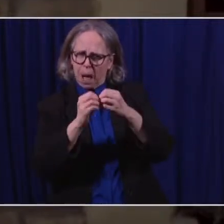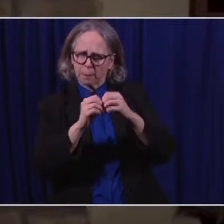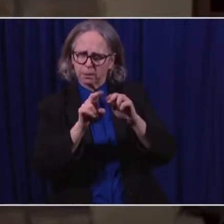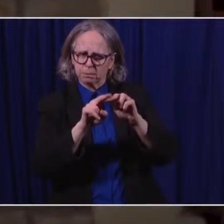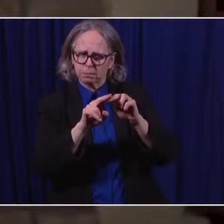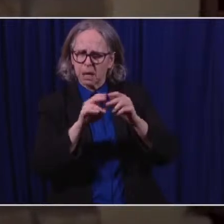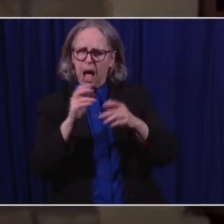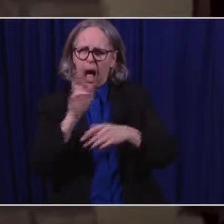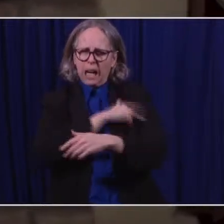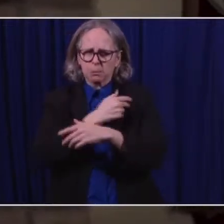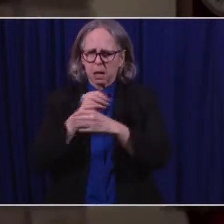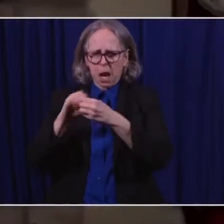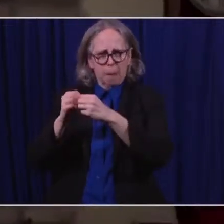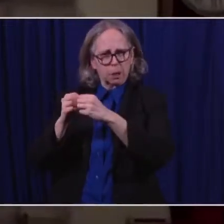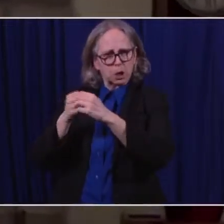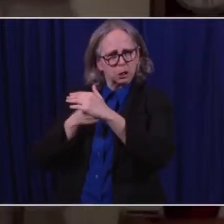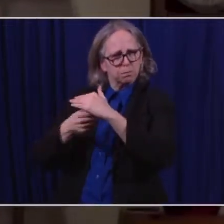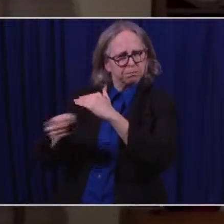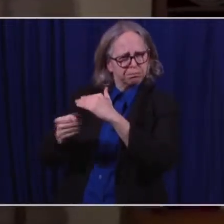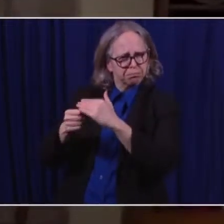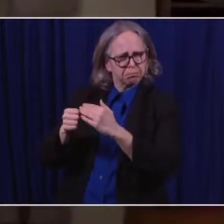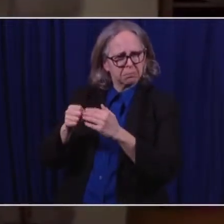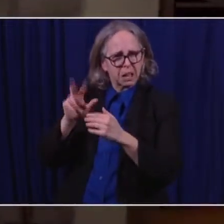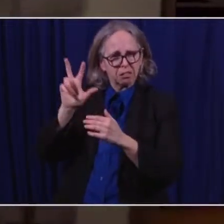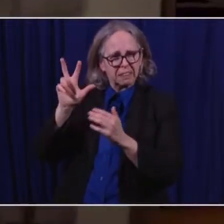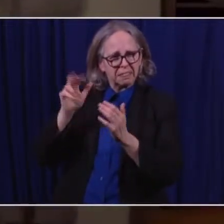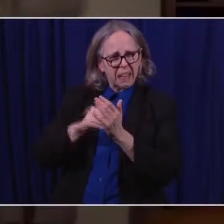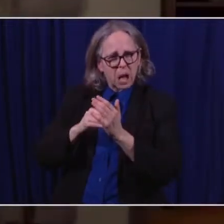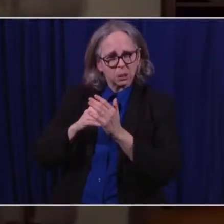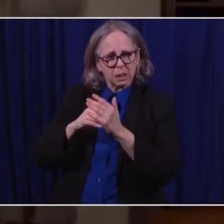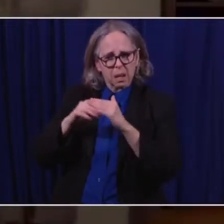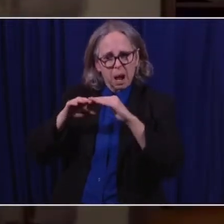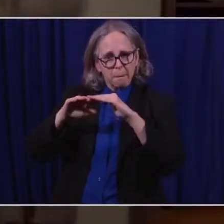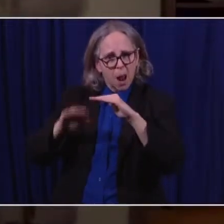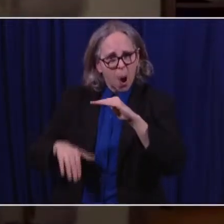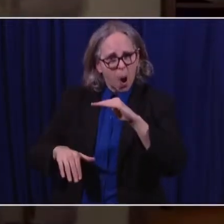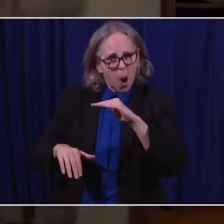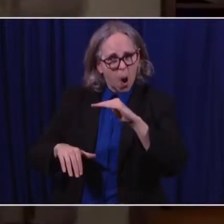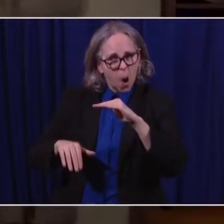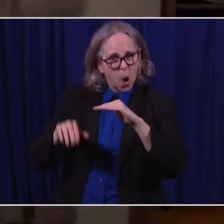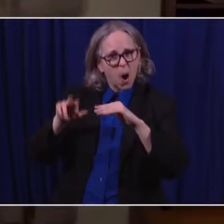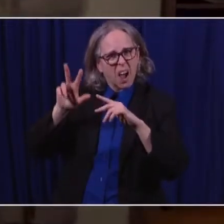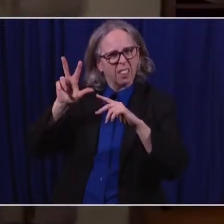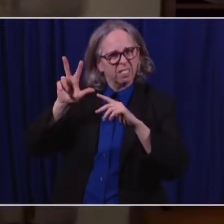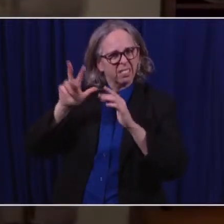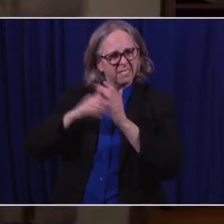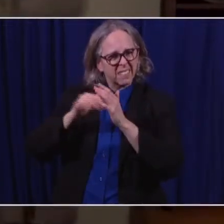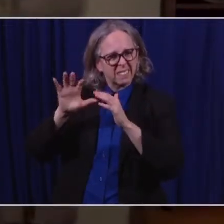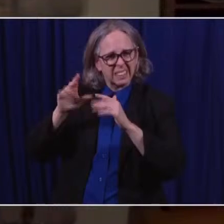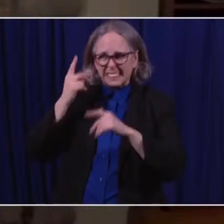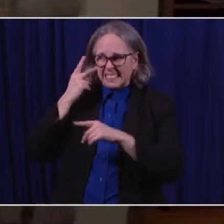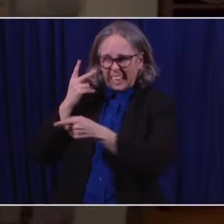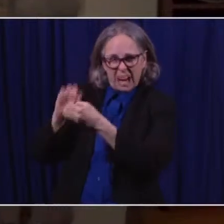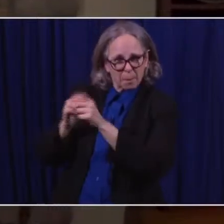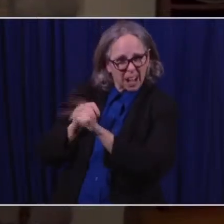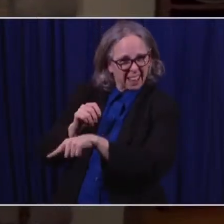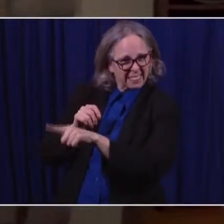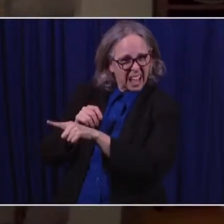can see, I think we've had now 5 days. 1, 2, 3, 4, 5, 6 days. We're in our 6th